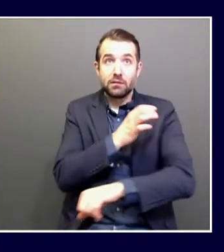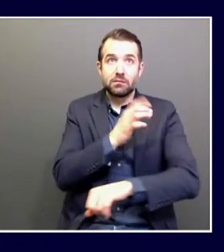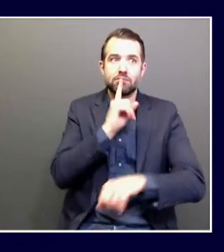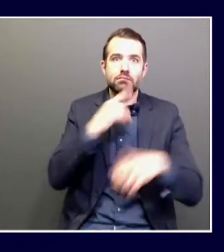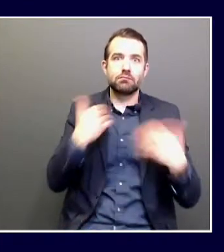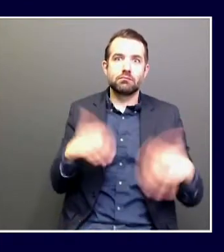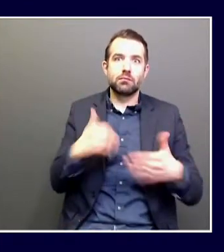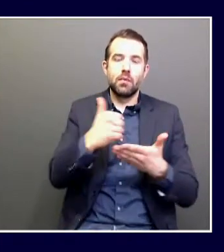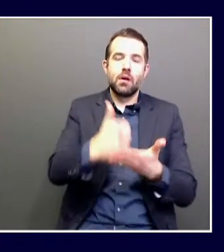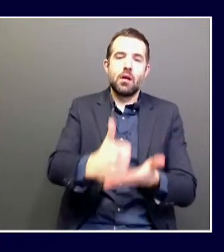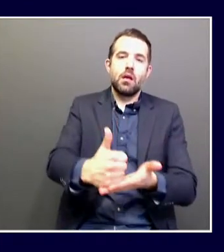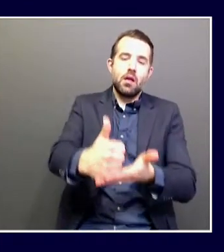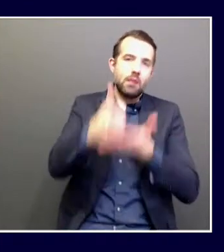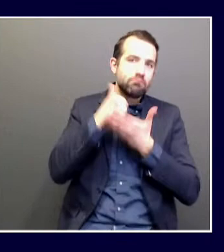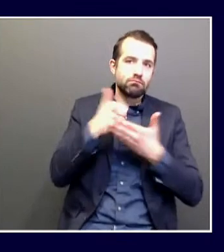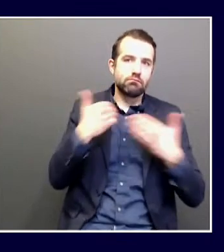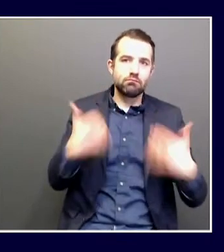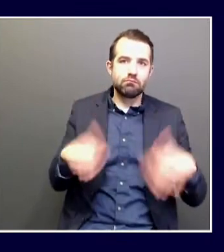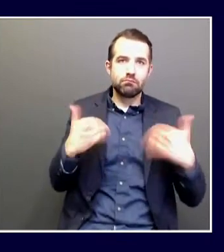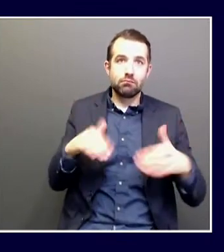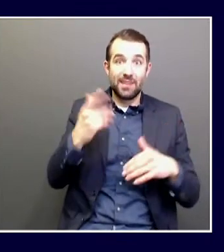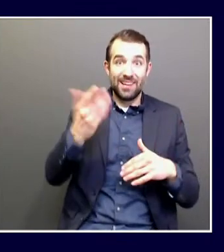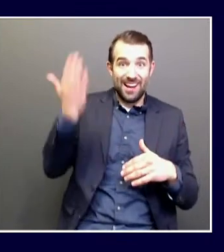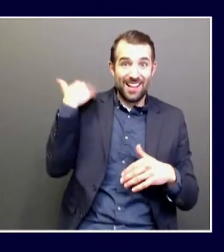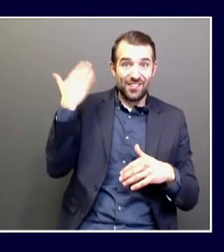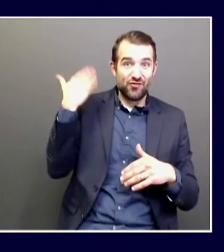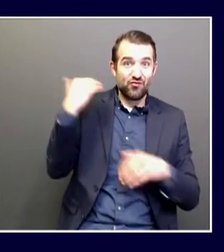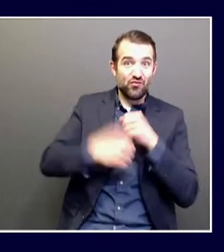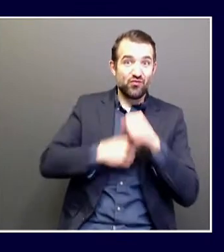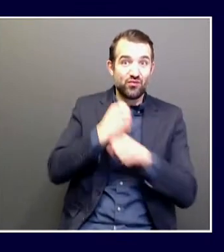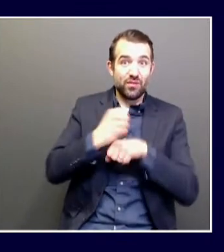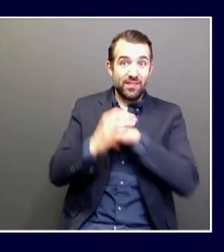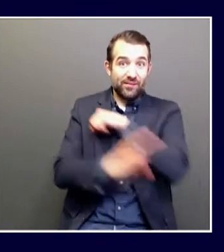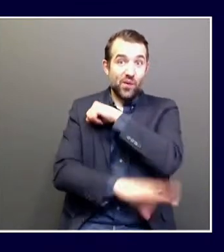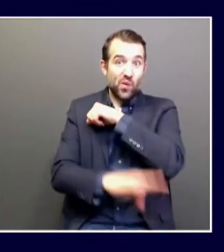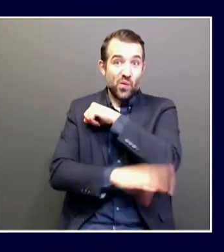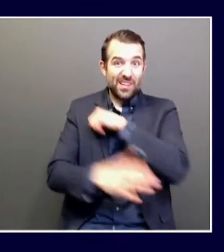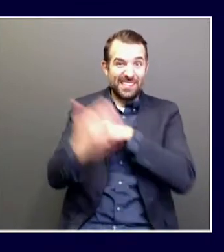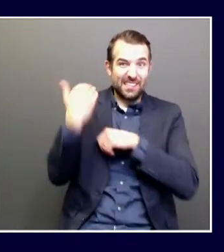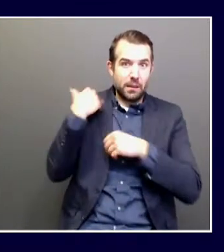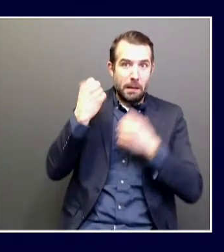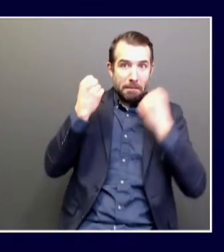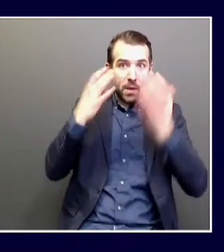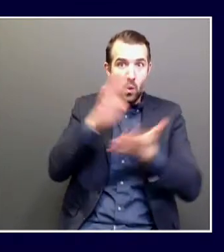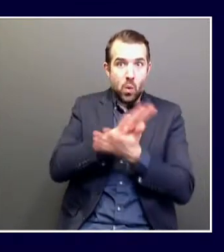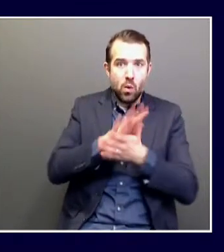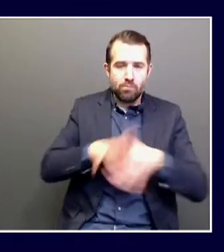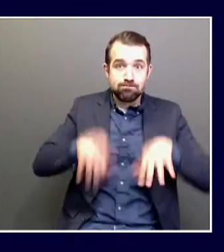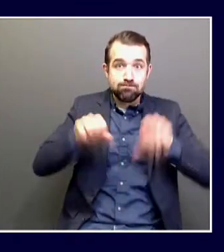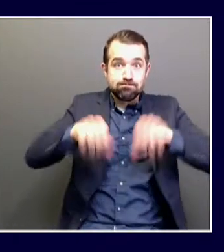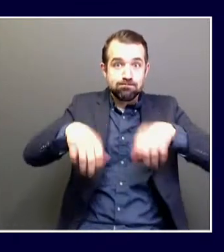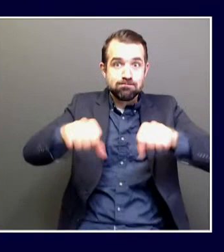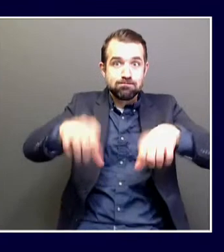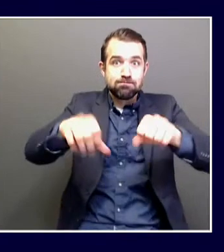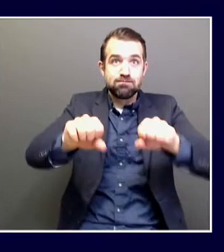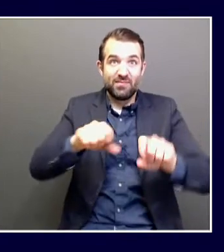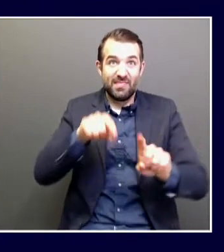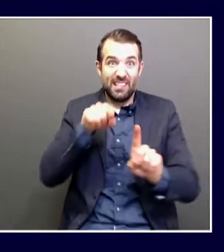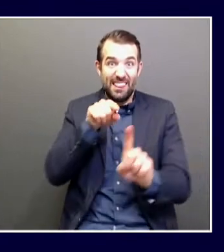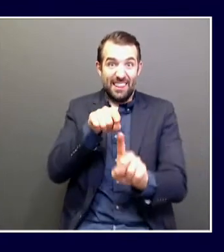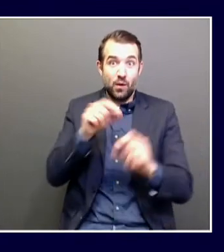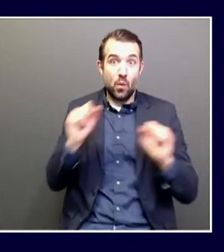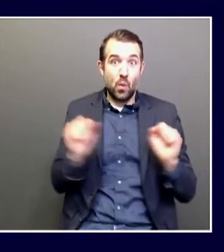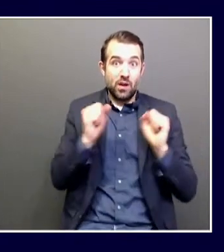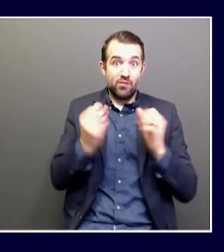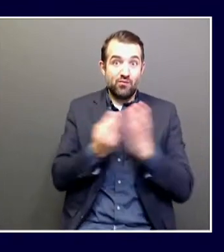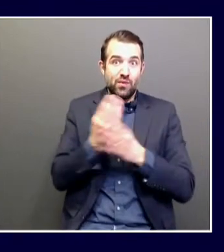the latter part of last year. We're looking at where we go with that in the beginning now of this year. Okay. And this is a bit